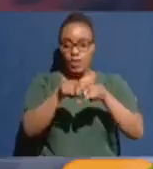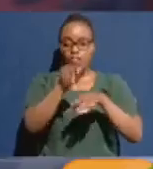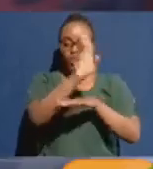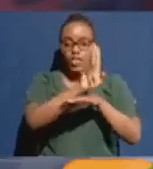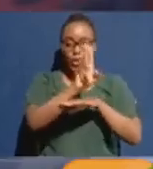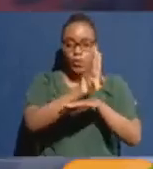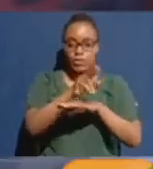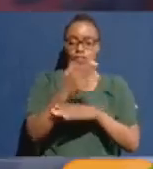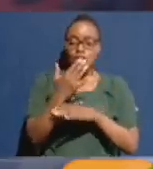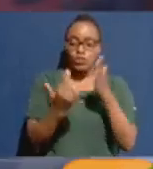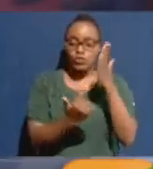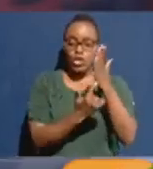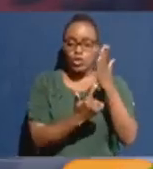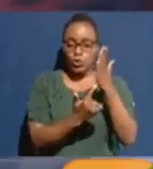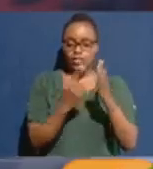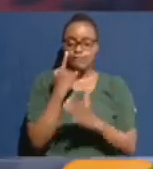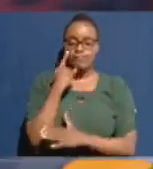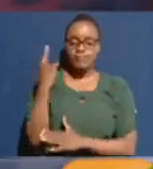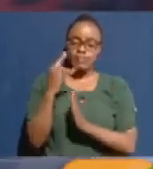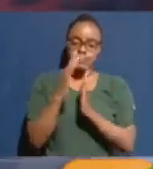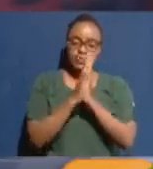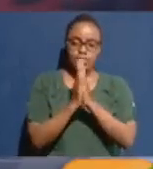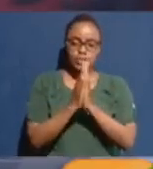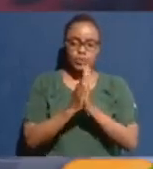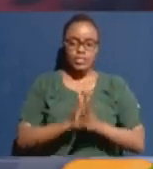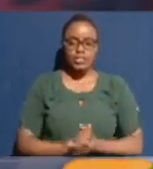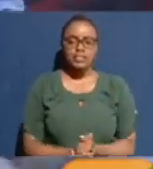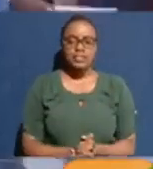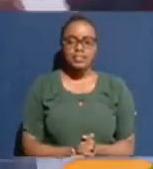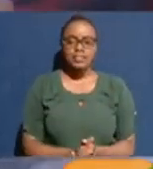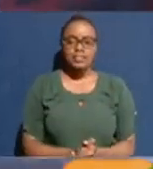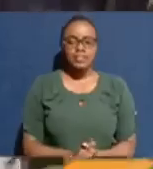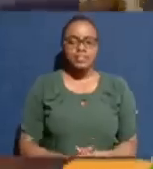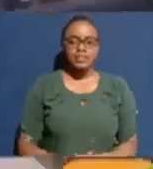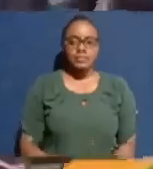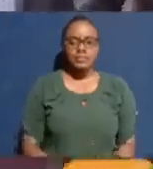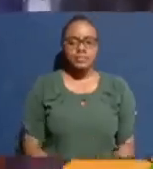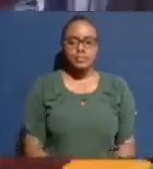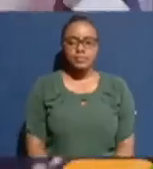of technology. This story was produced by Gatete Njoroge.